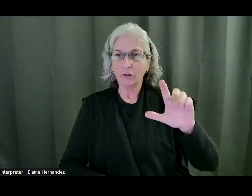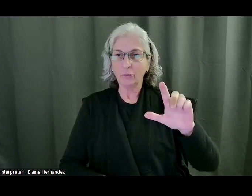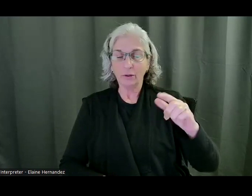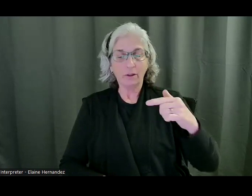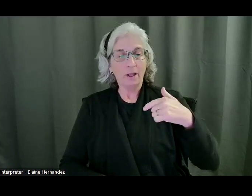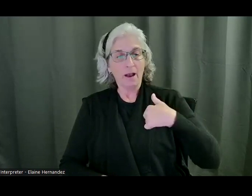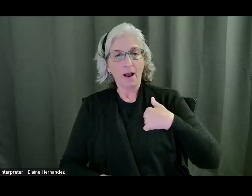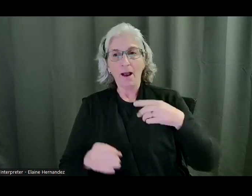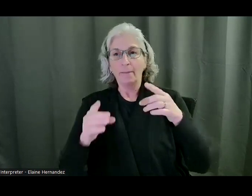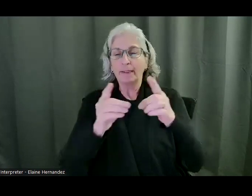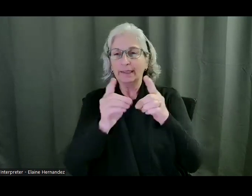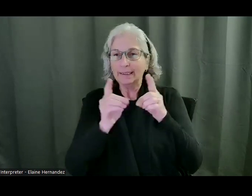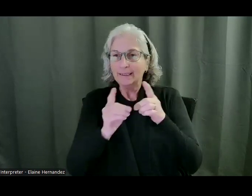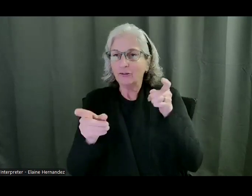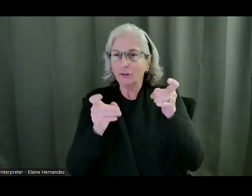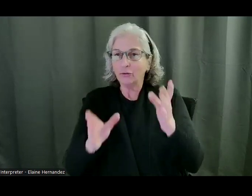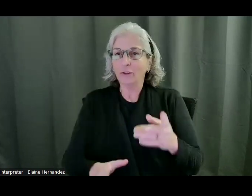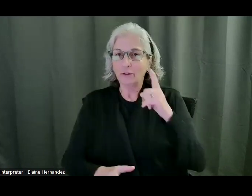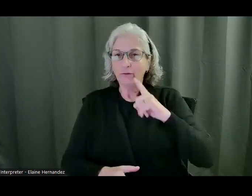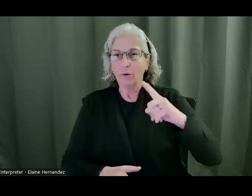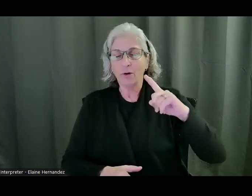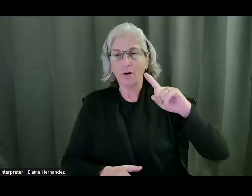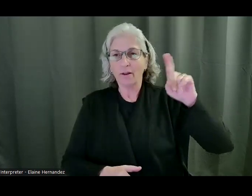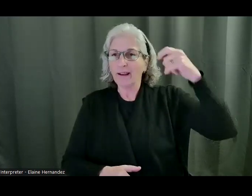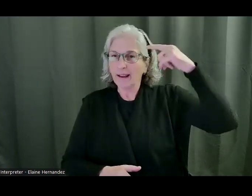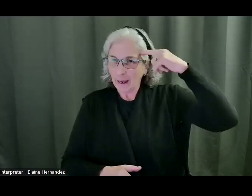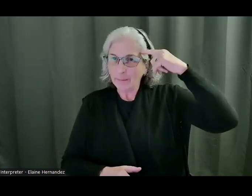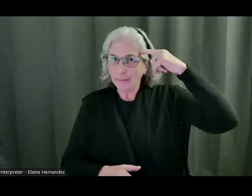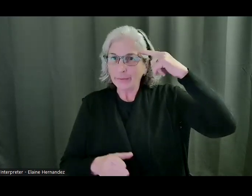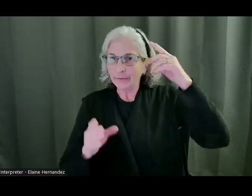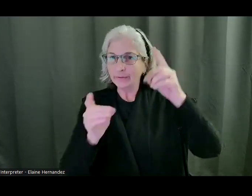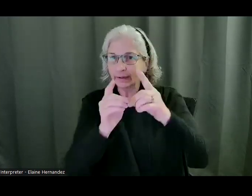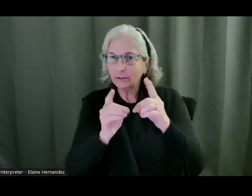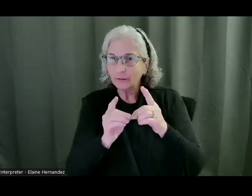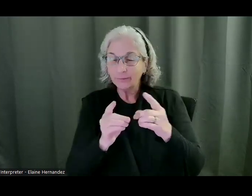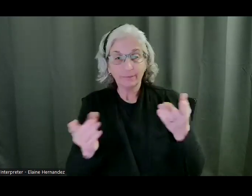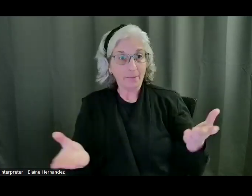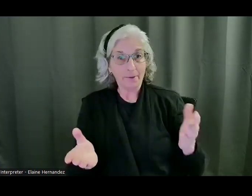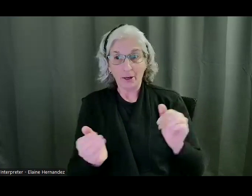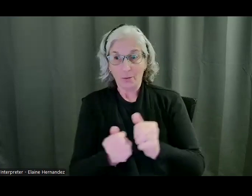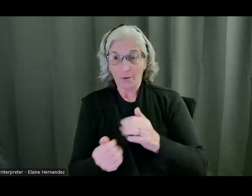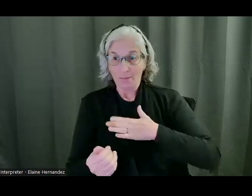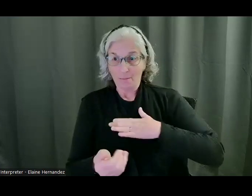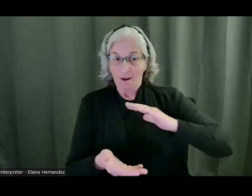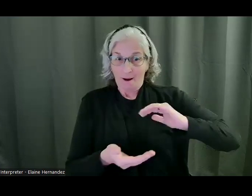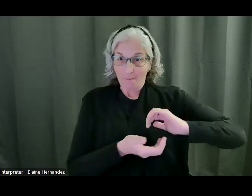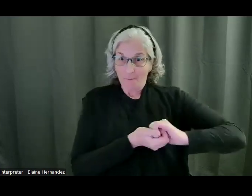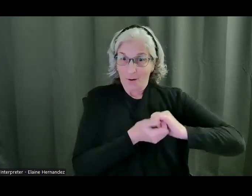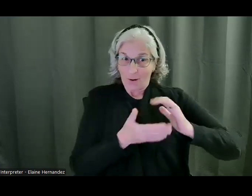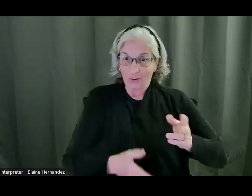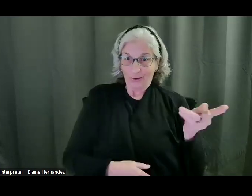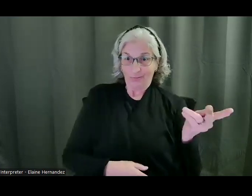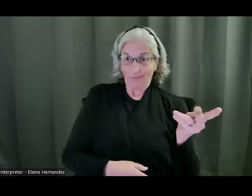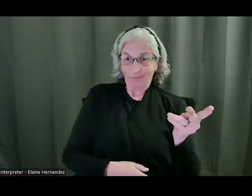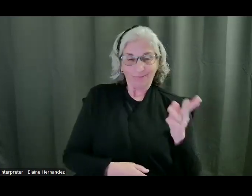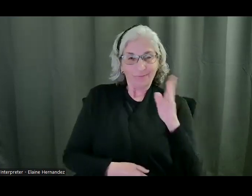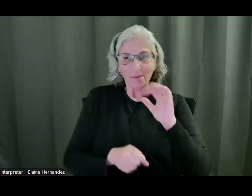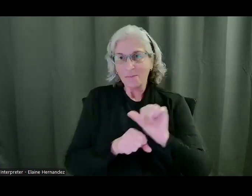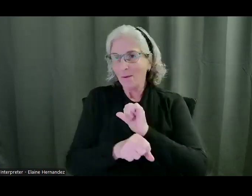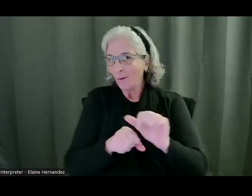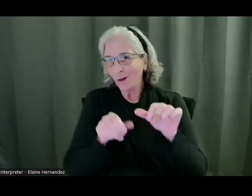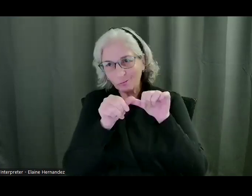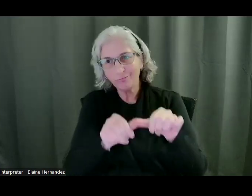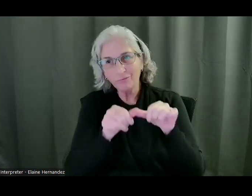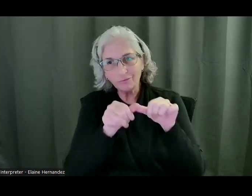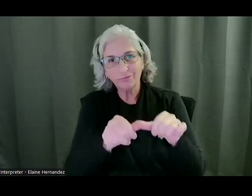Capital District. I'm here with my partners who have been working tirelessly